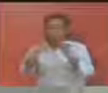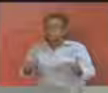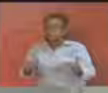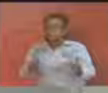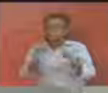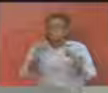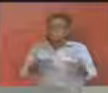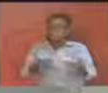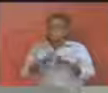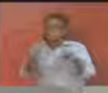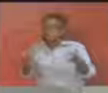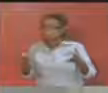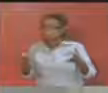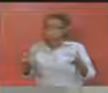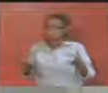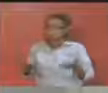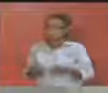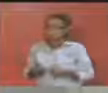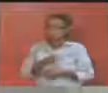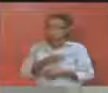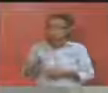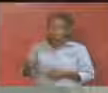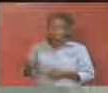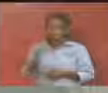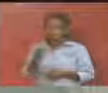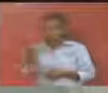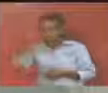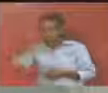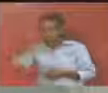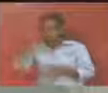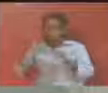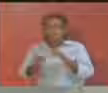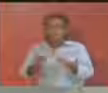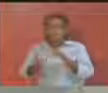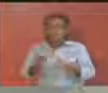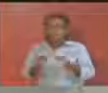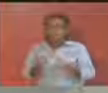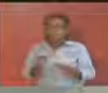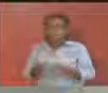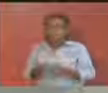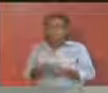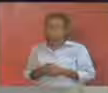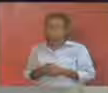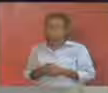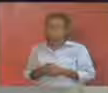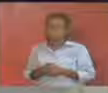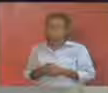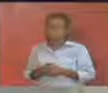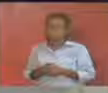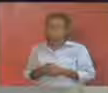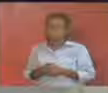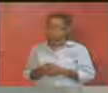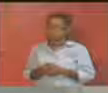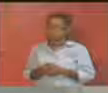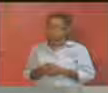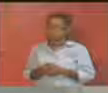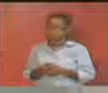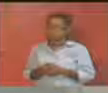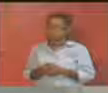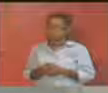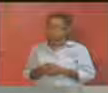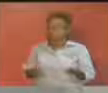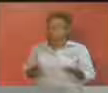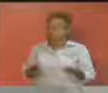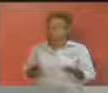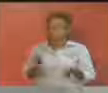concern, are there any inkling that the virus in circulation in Trinidad and Tobago may